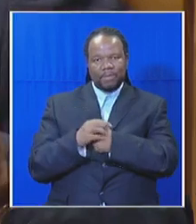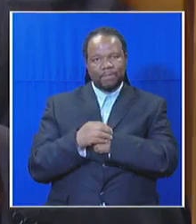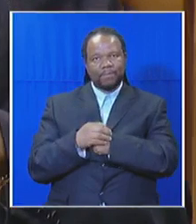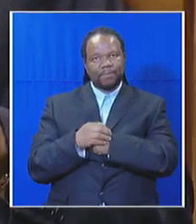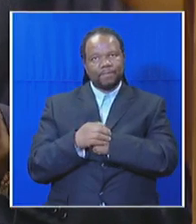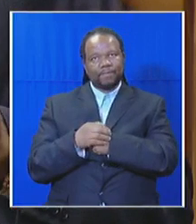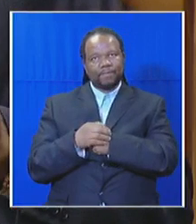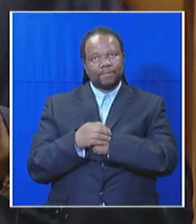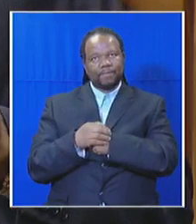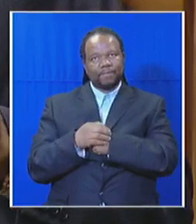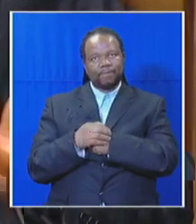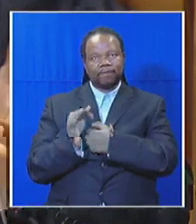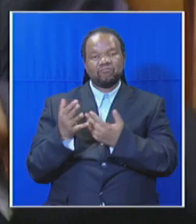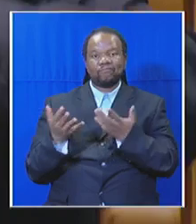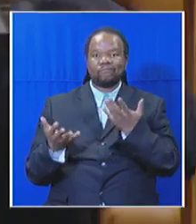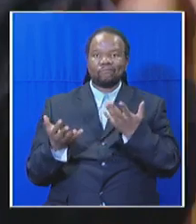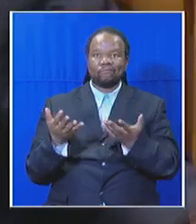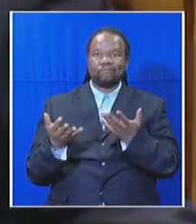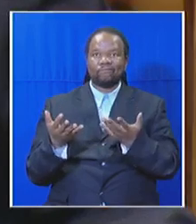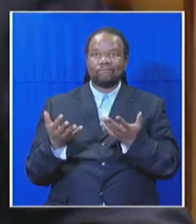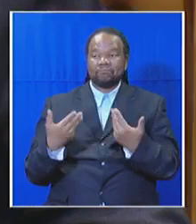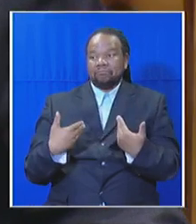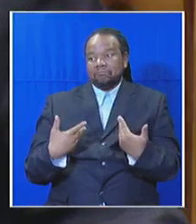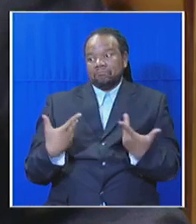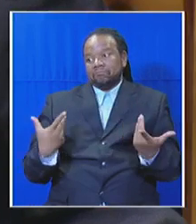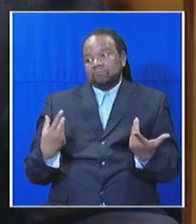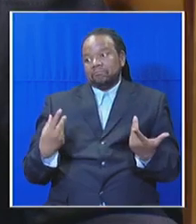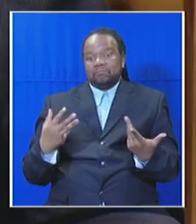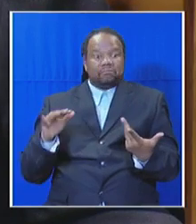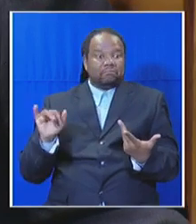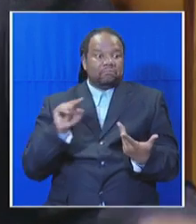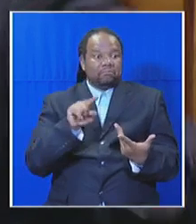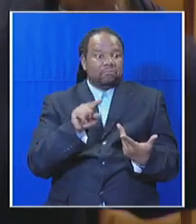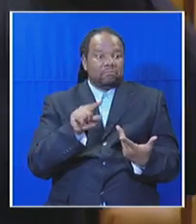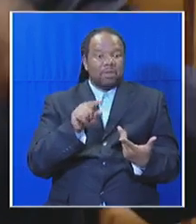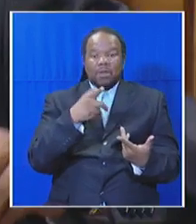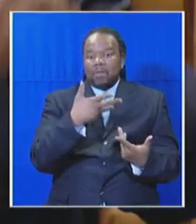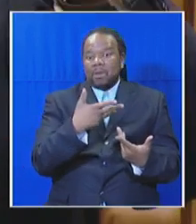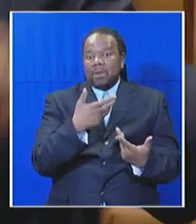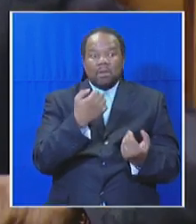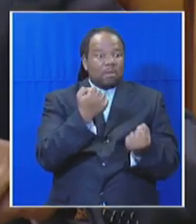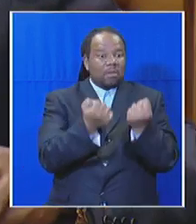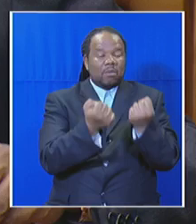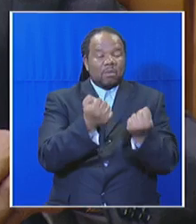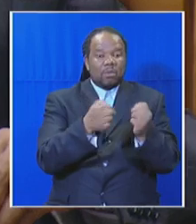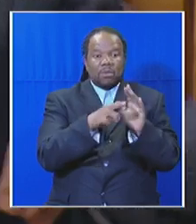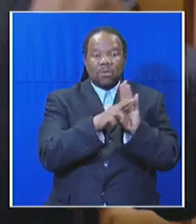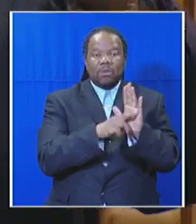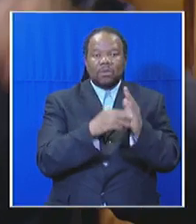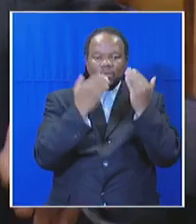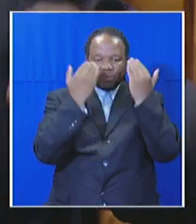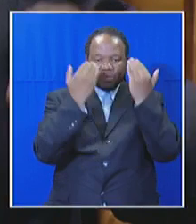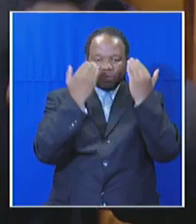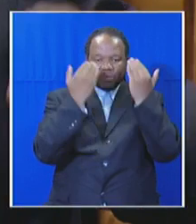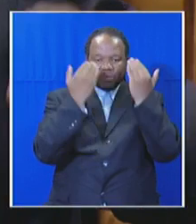did not, they don't respect the court rulings. There is a judge ruling that